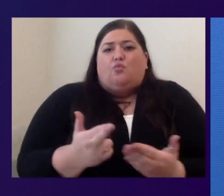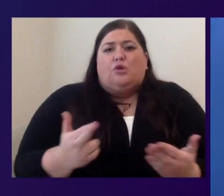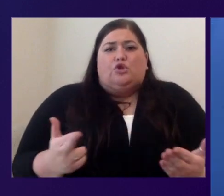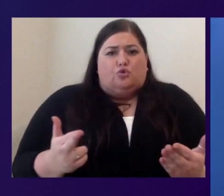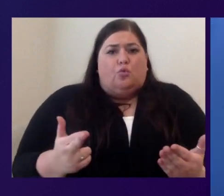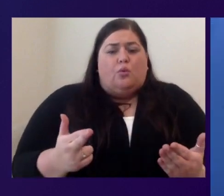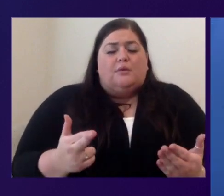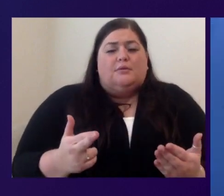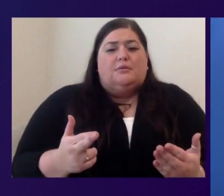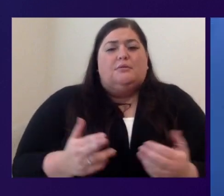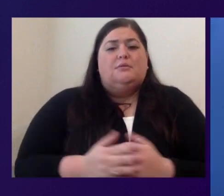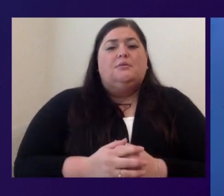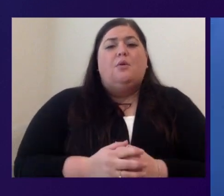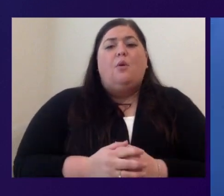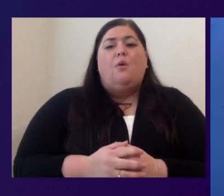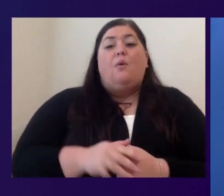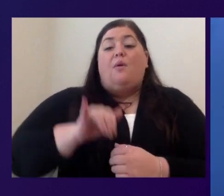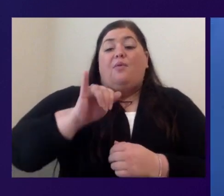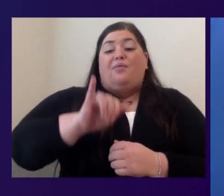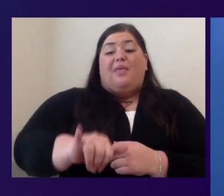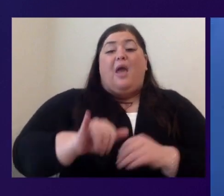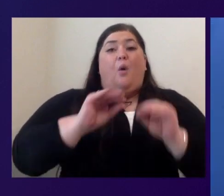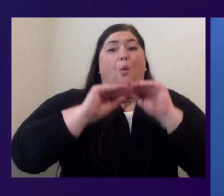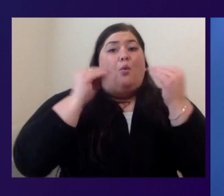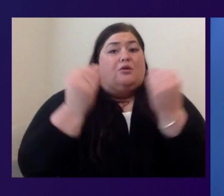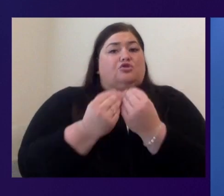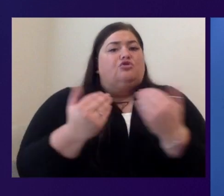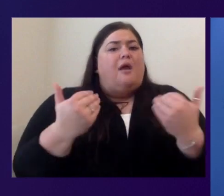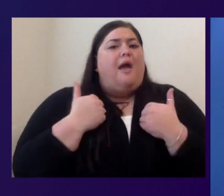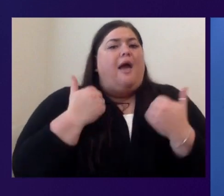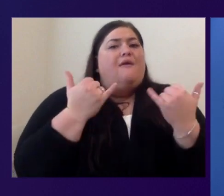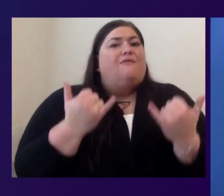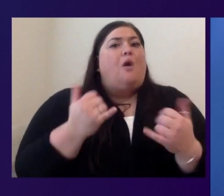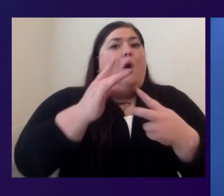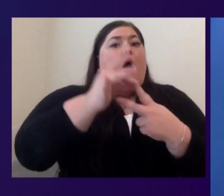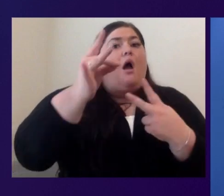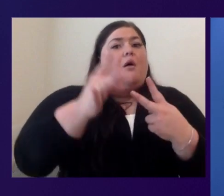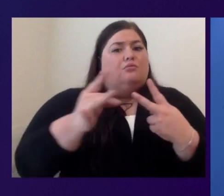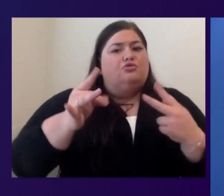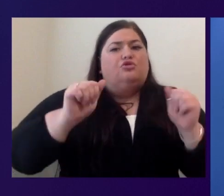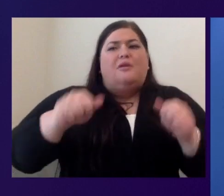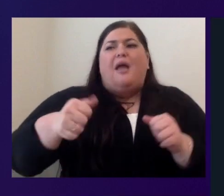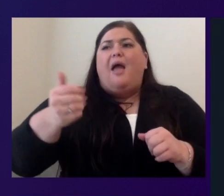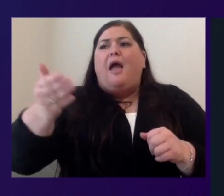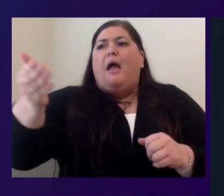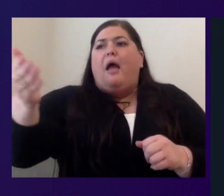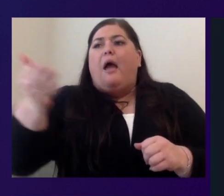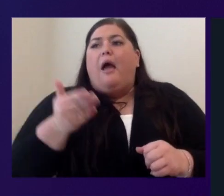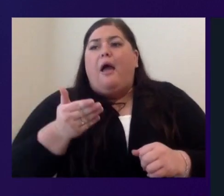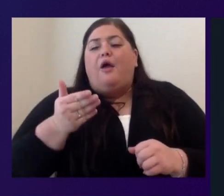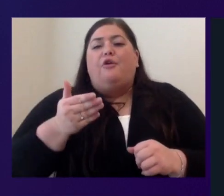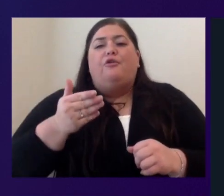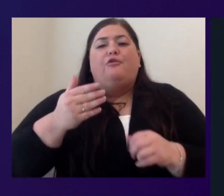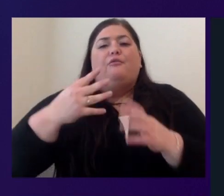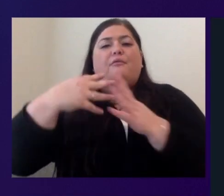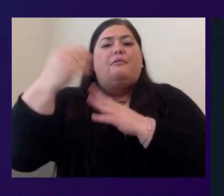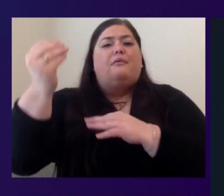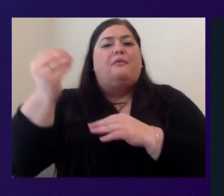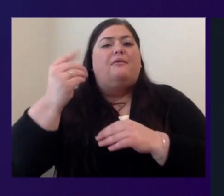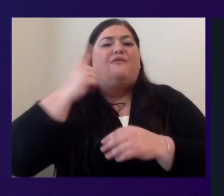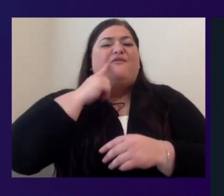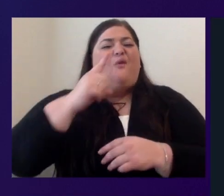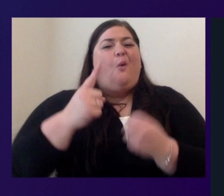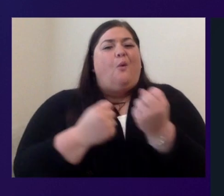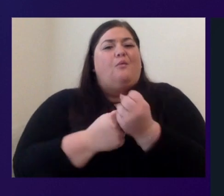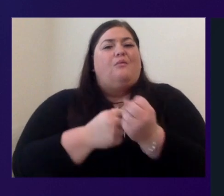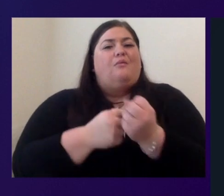So these organizations do have an option to go and hire these resources and invest on these projects, but then your investment